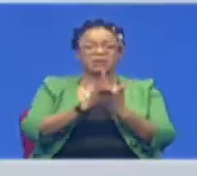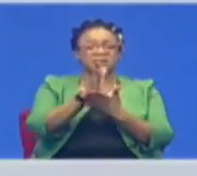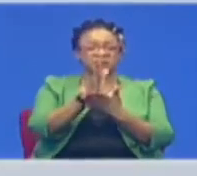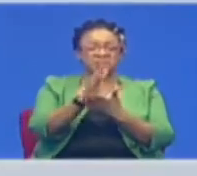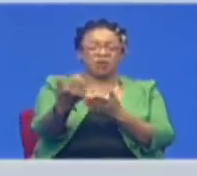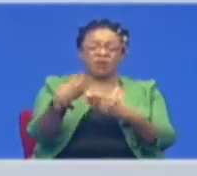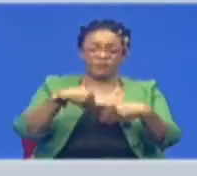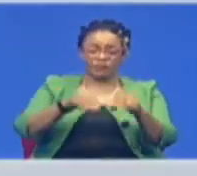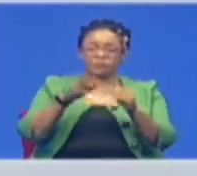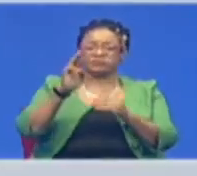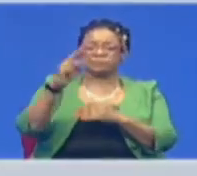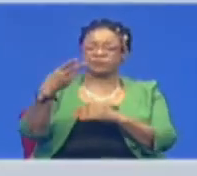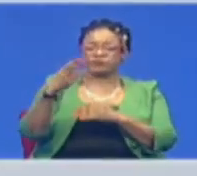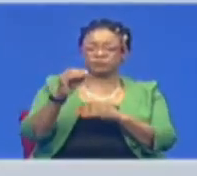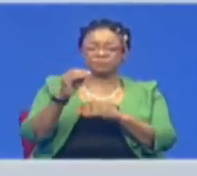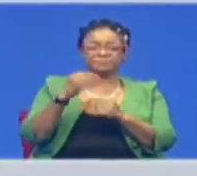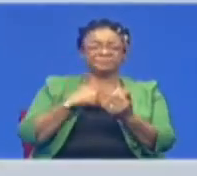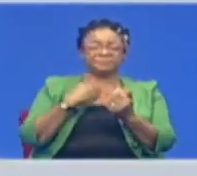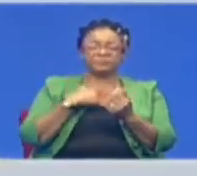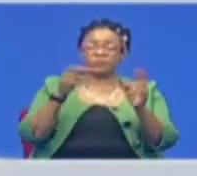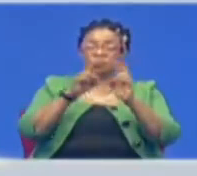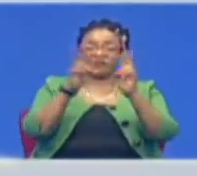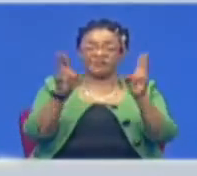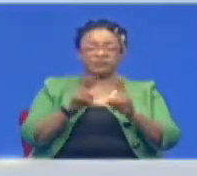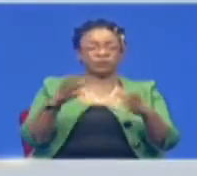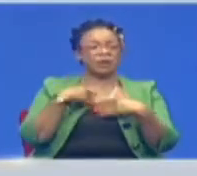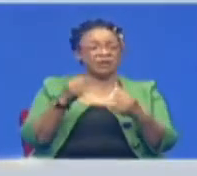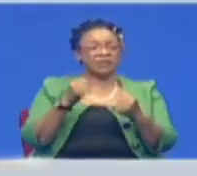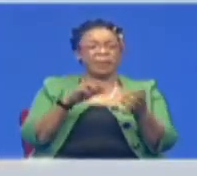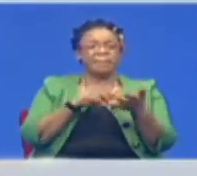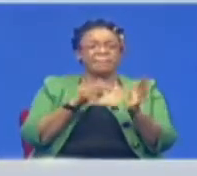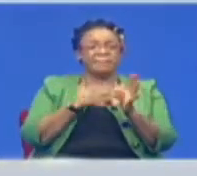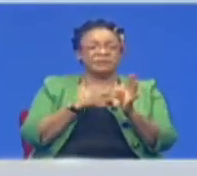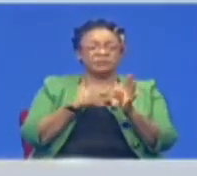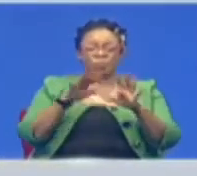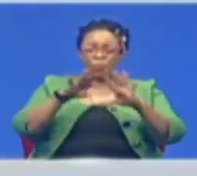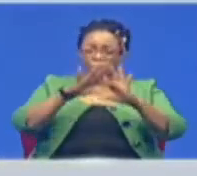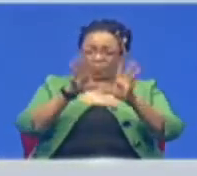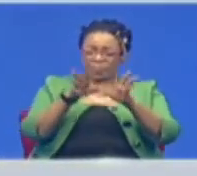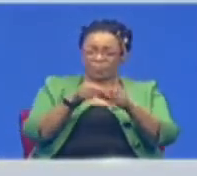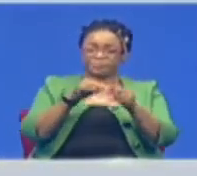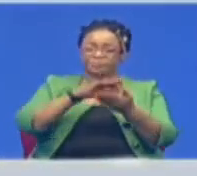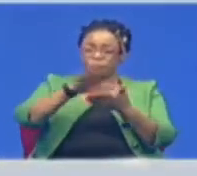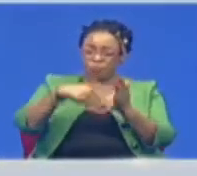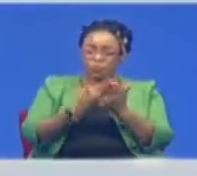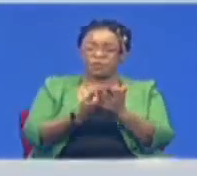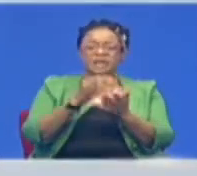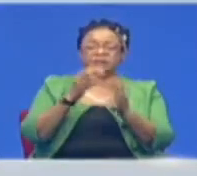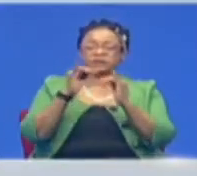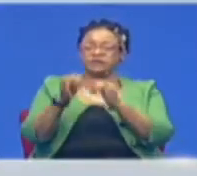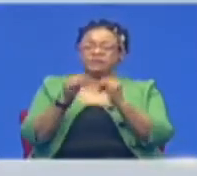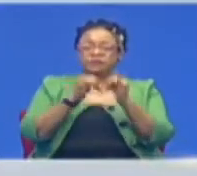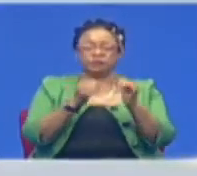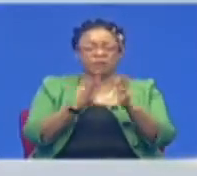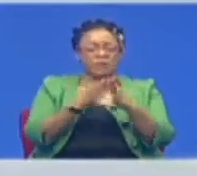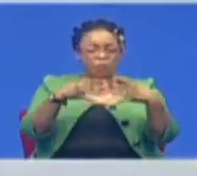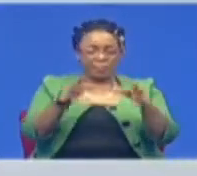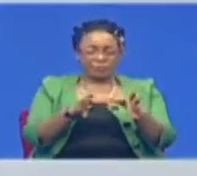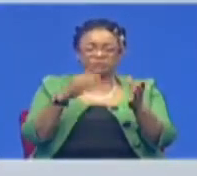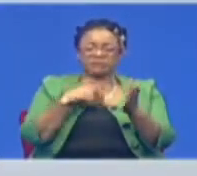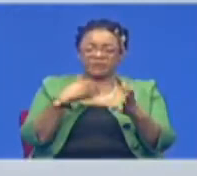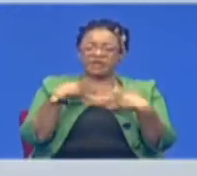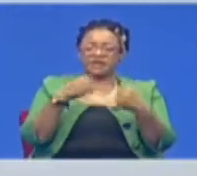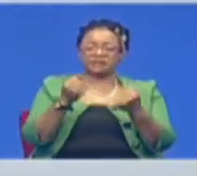Organization, realizing universal health coverage means that all individuals and communities receive the health services